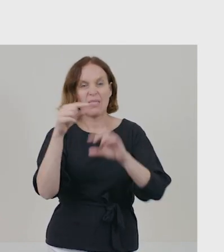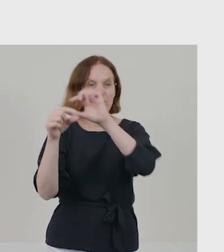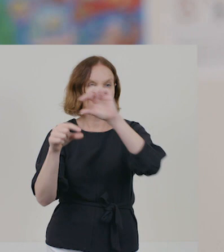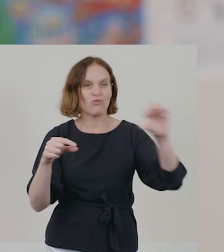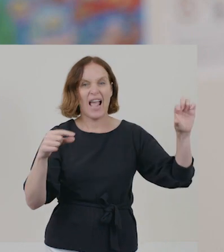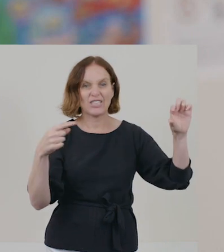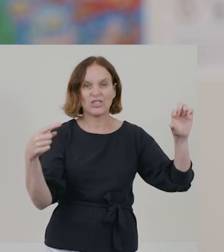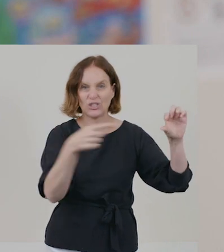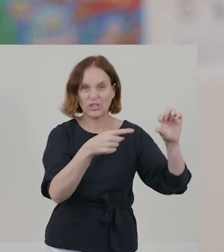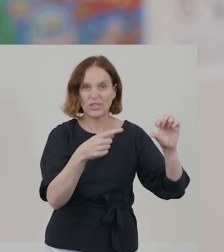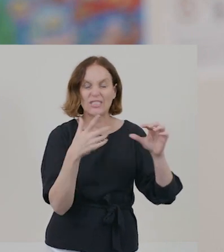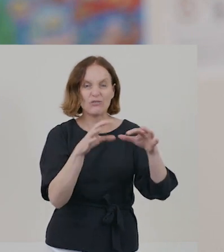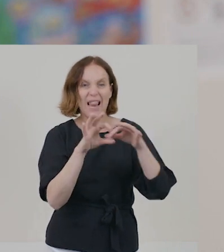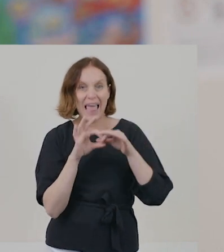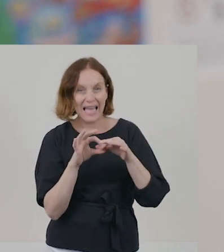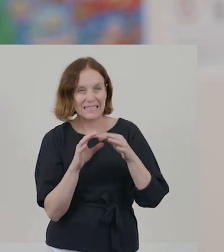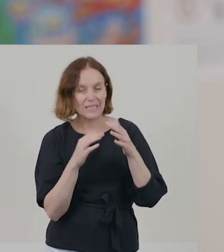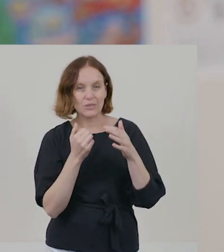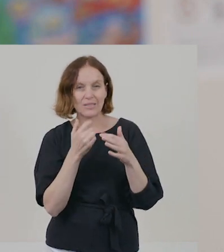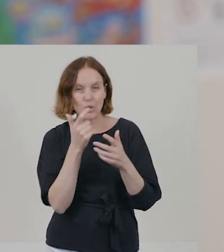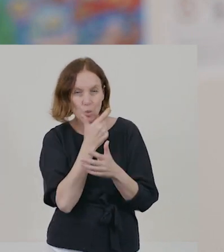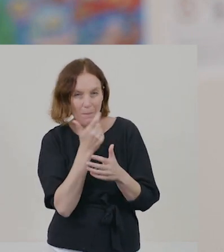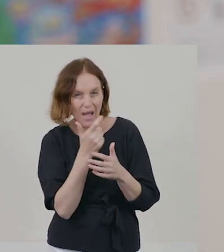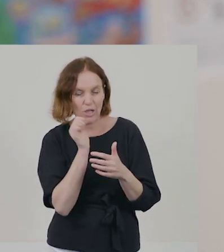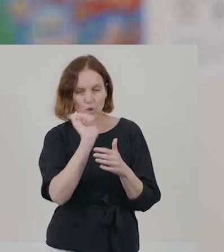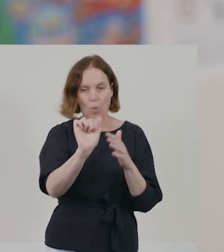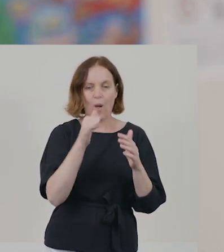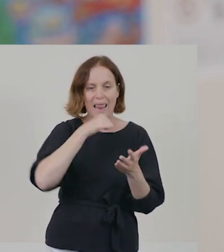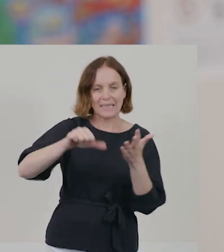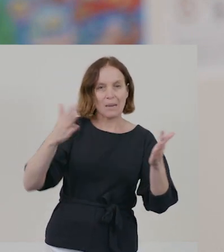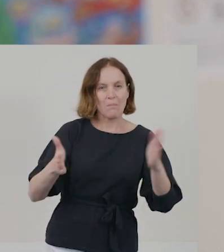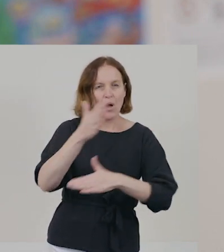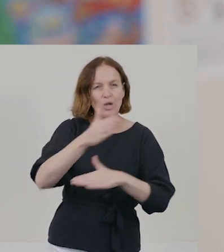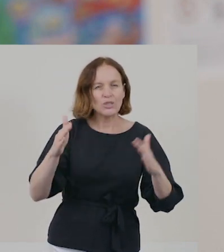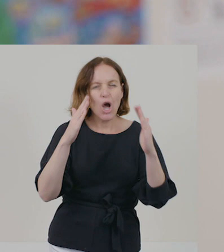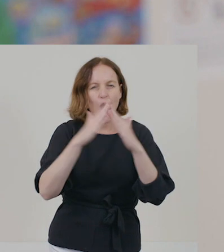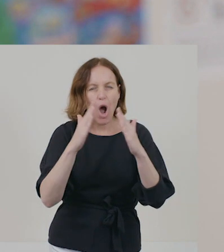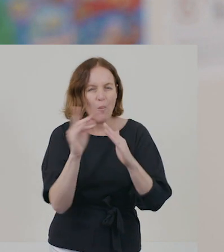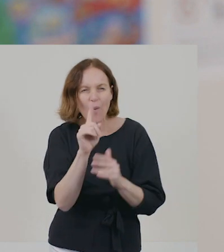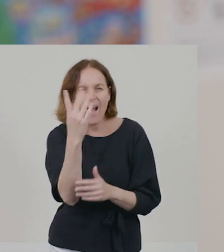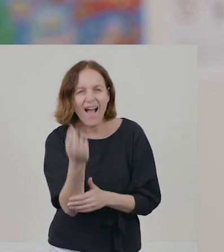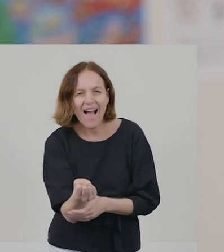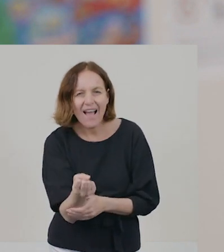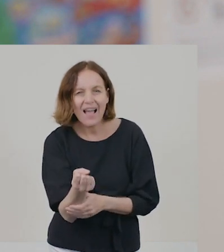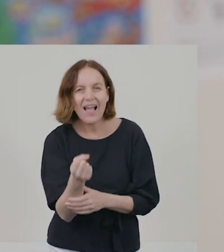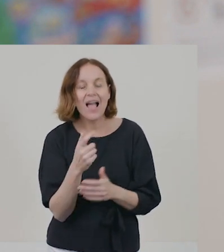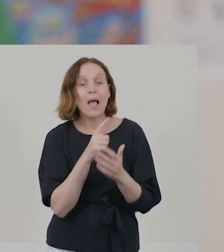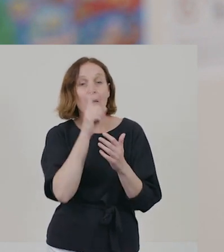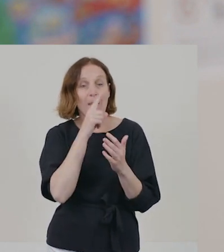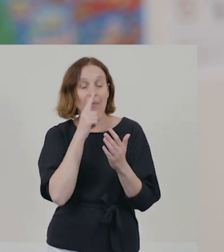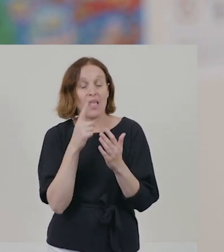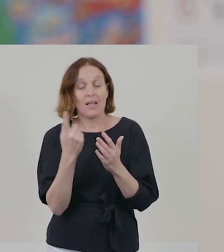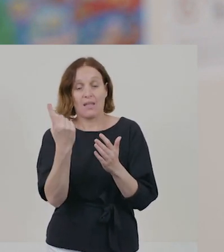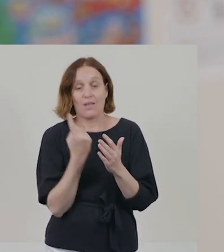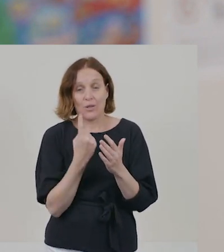lowest branch. It's relatable humour. What does your letterbox say about you? I've had readers approach me days after reading